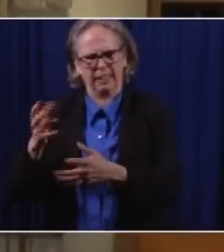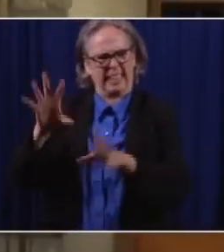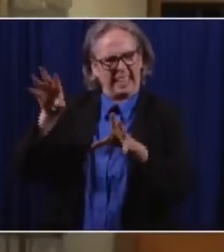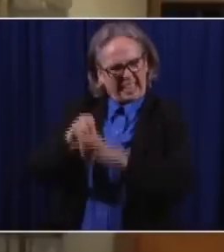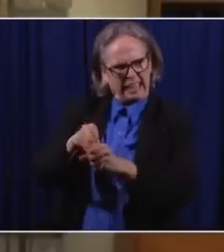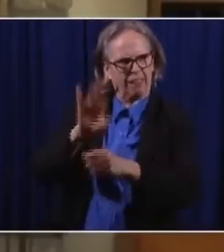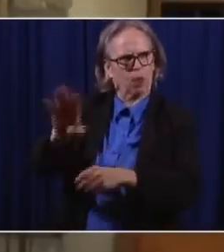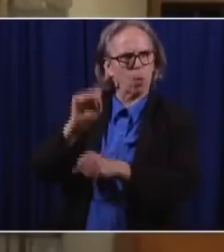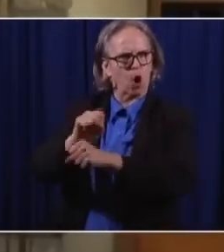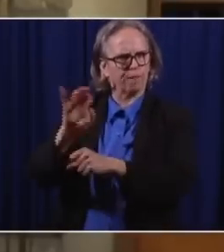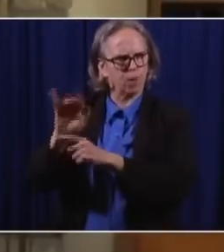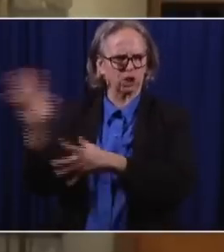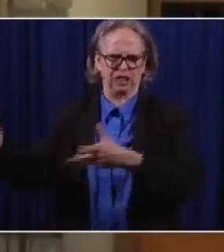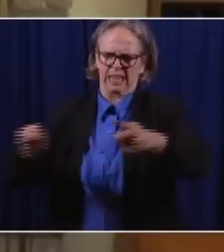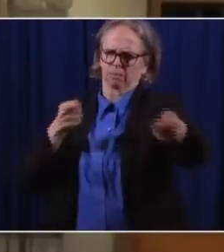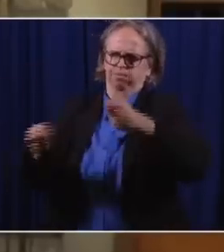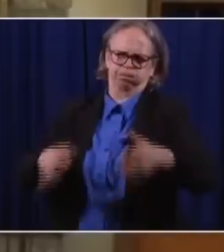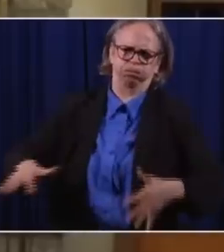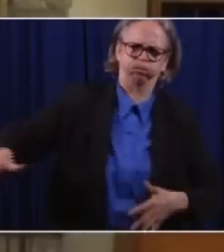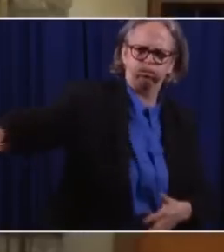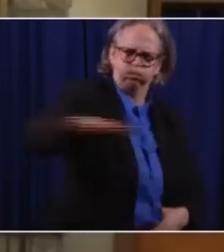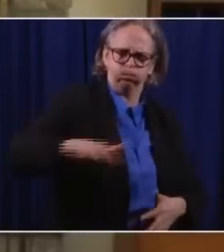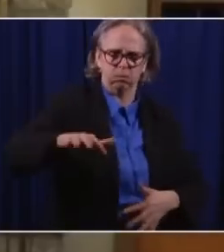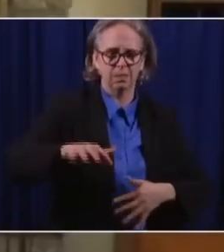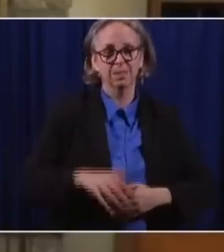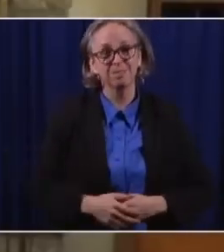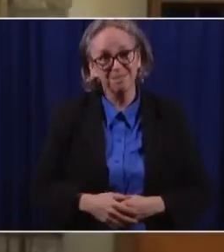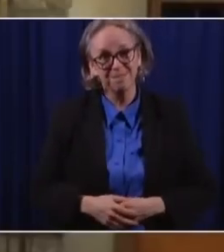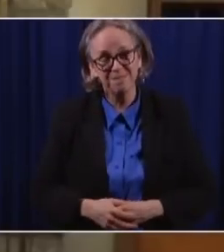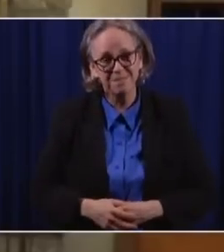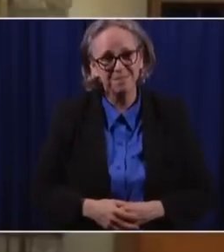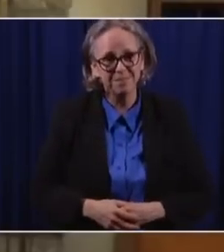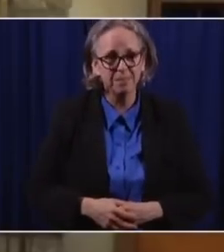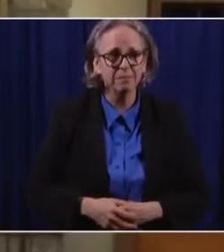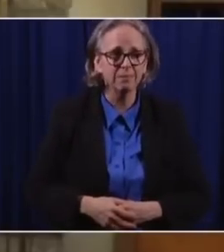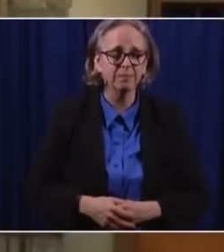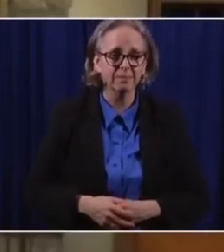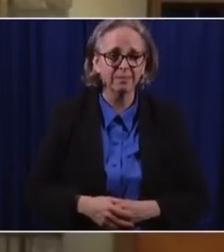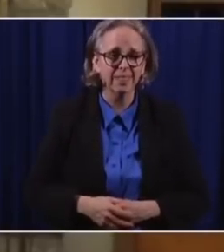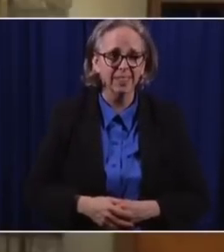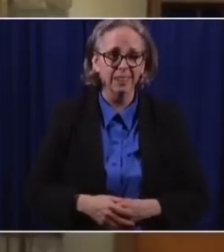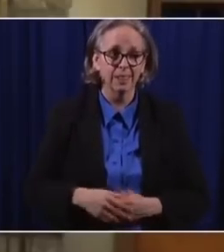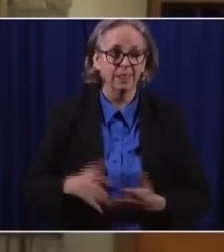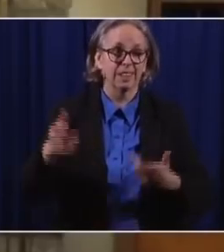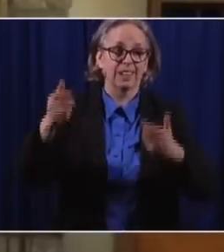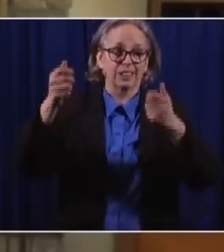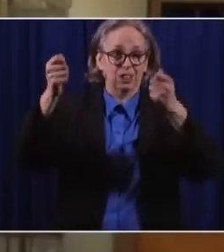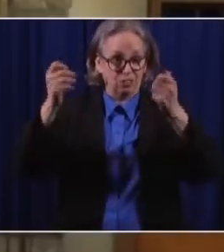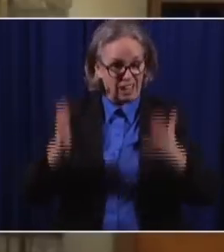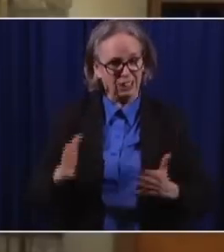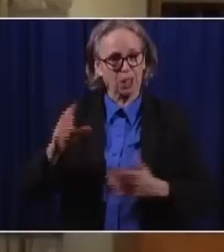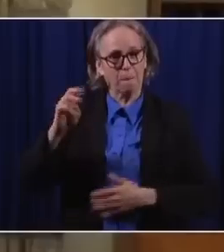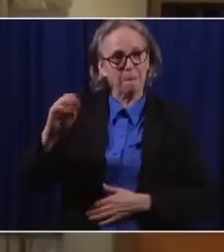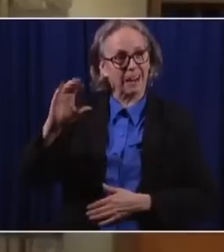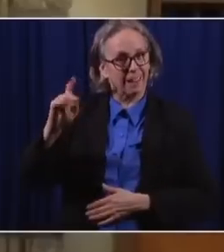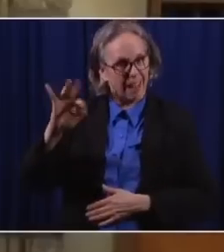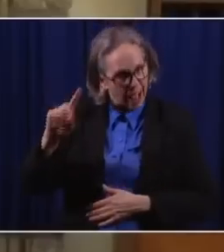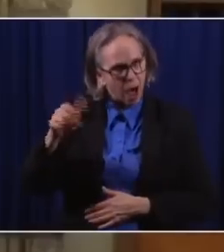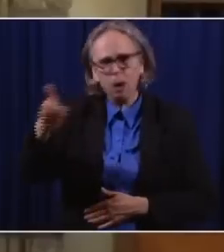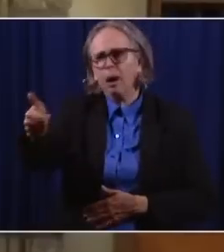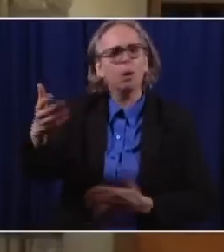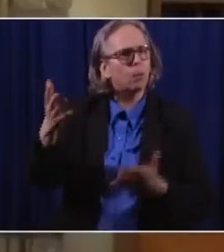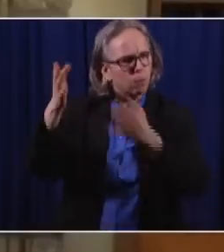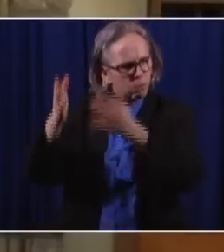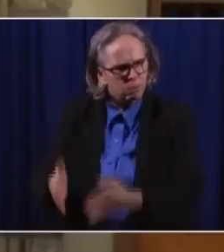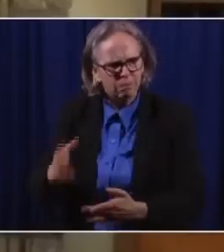From 2018 to 2019, Director McLeod served as a township trustee, the Truro Township